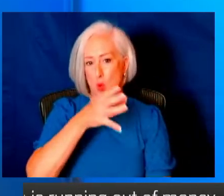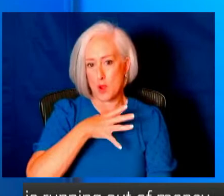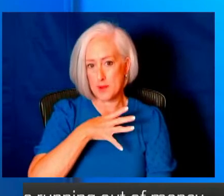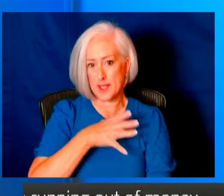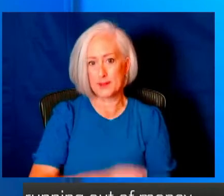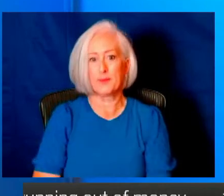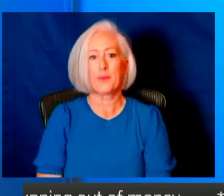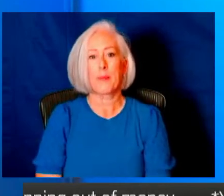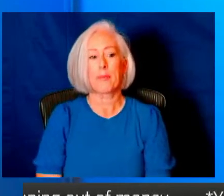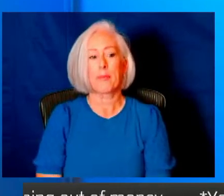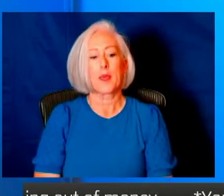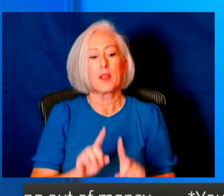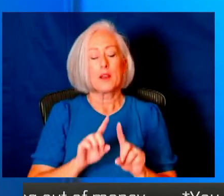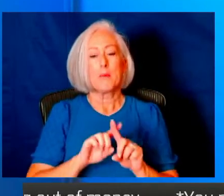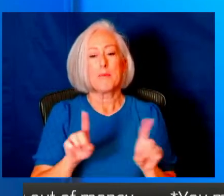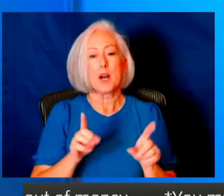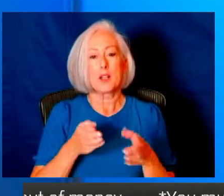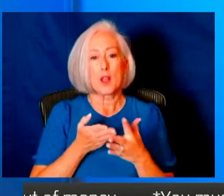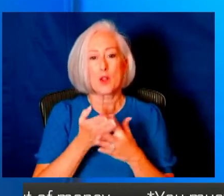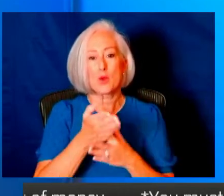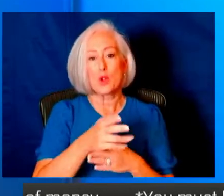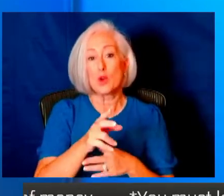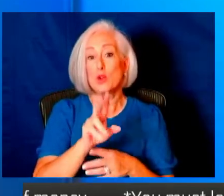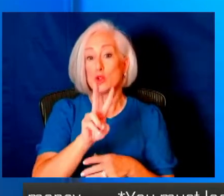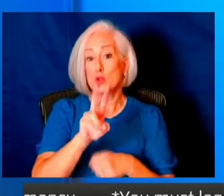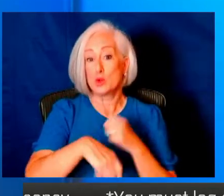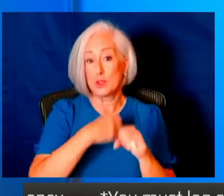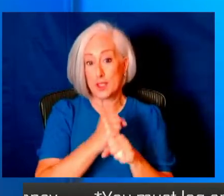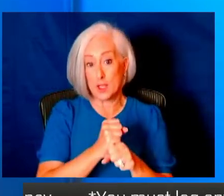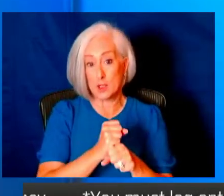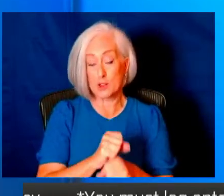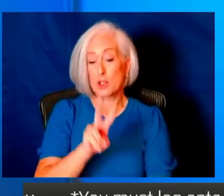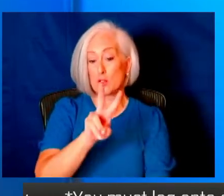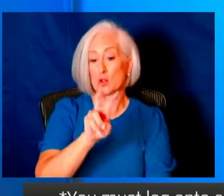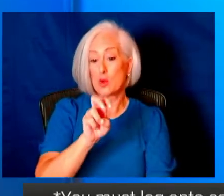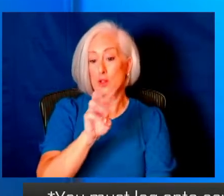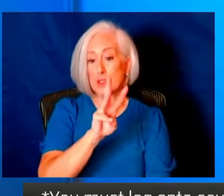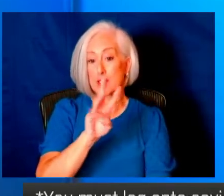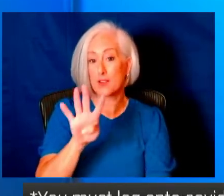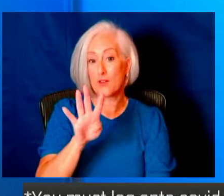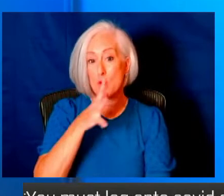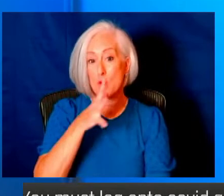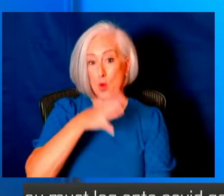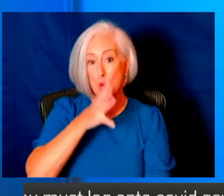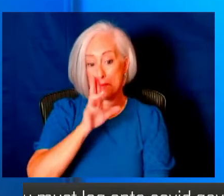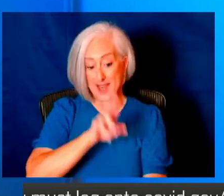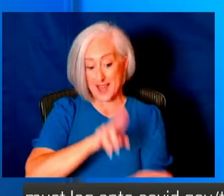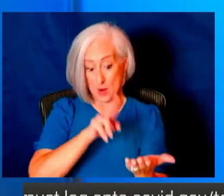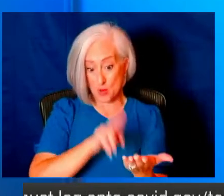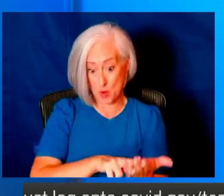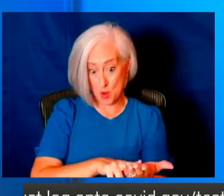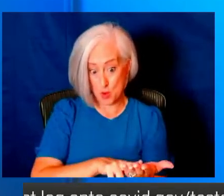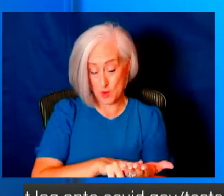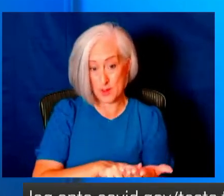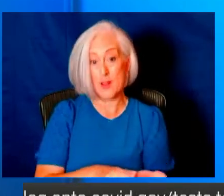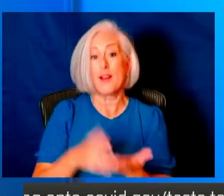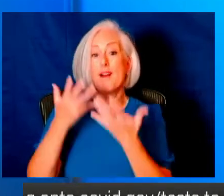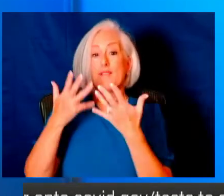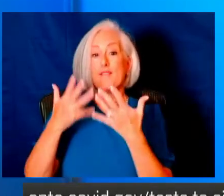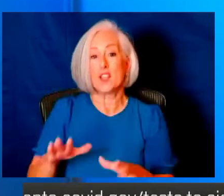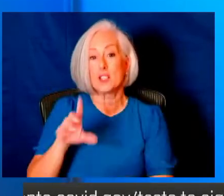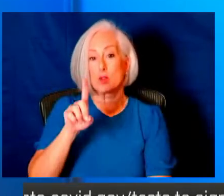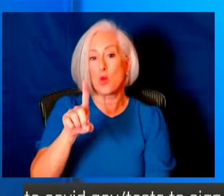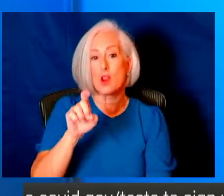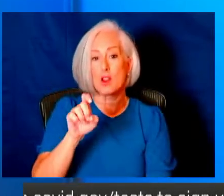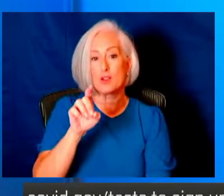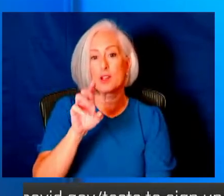recruitment period, we got 264 women who enrolled, and then we were able to complete 182 of them. And